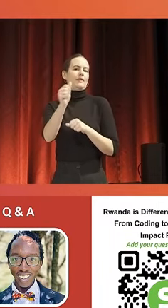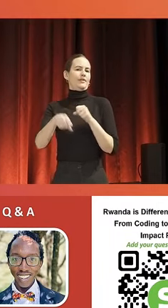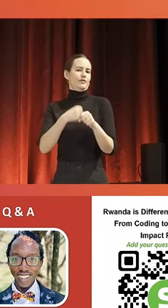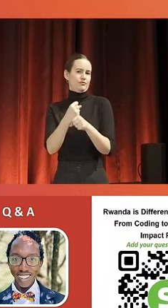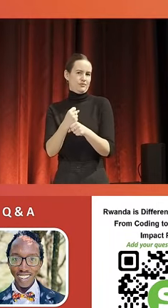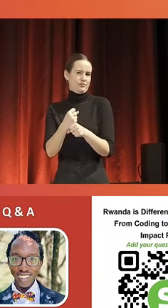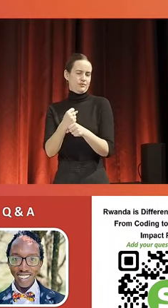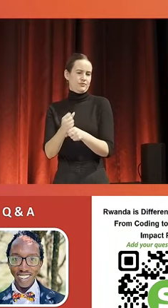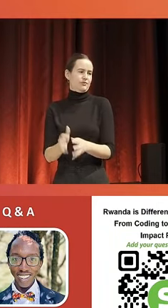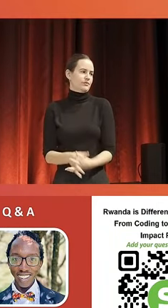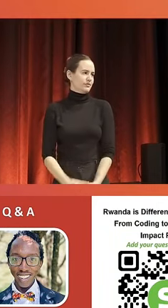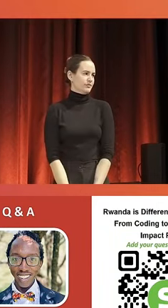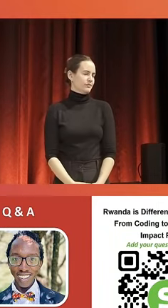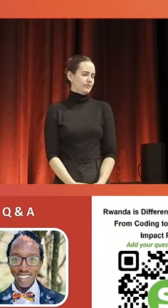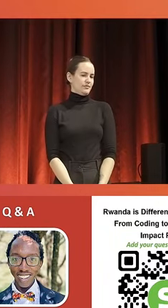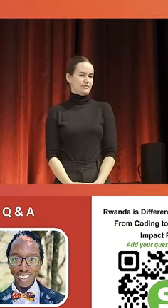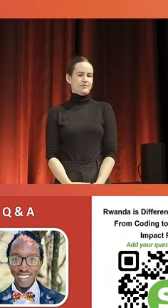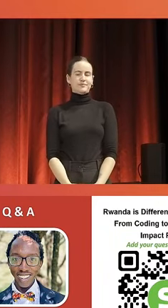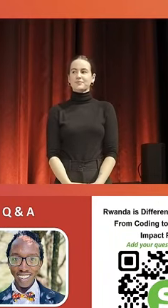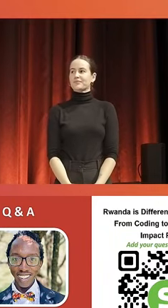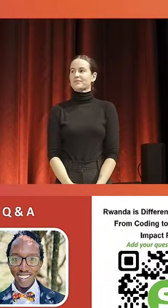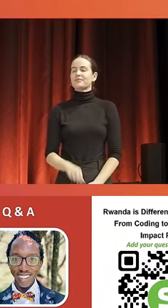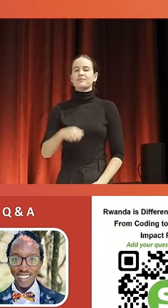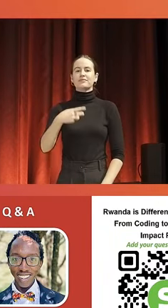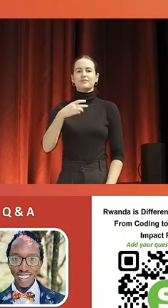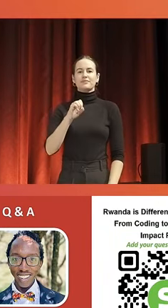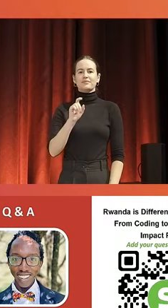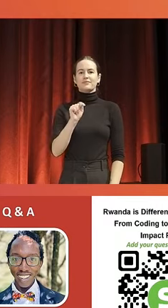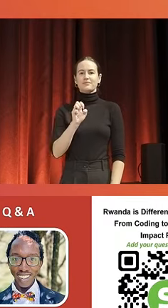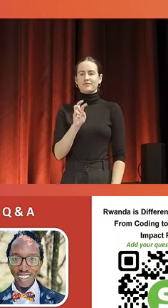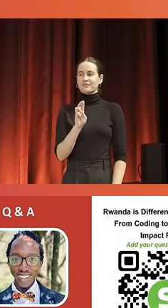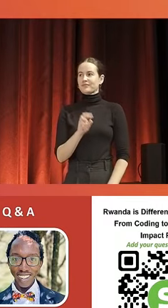Yeah, I believe, again, the message of